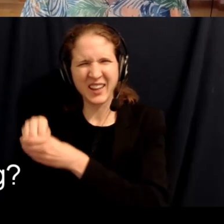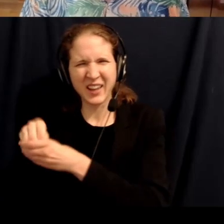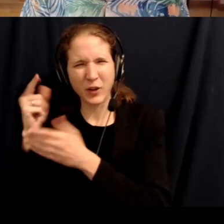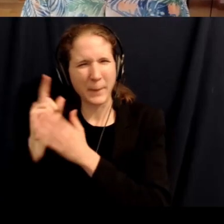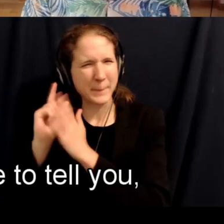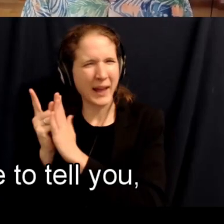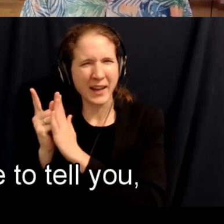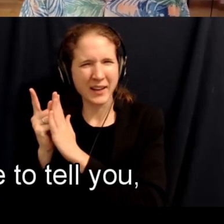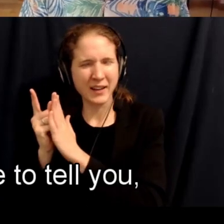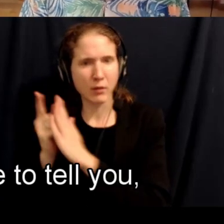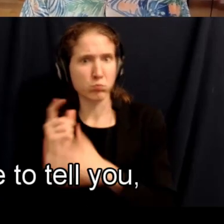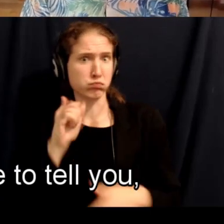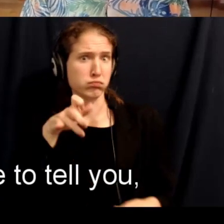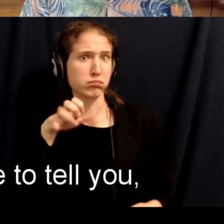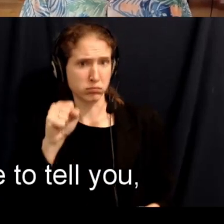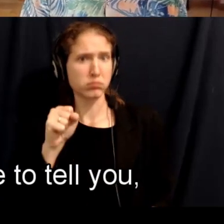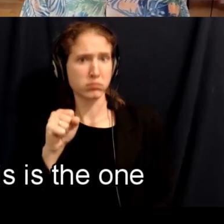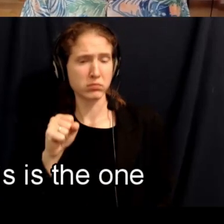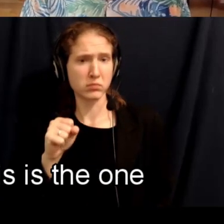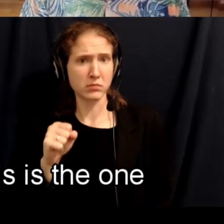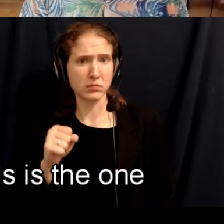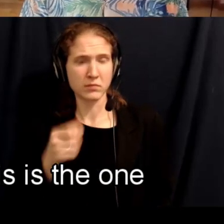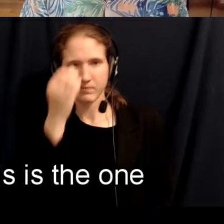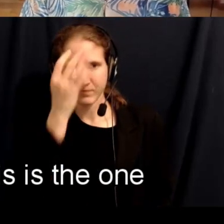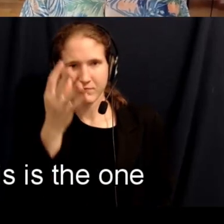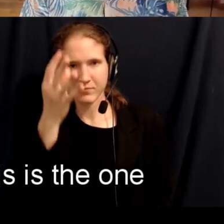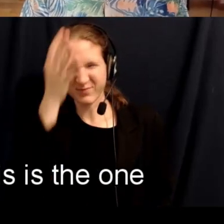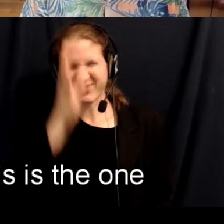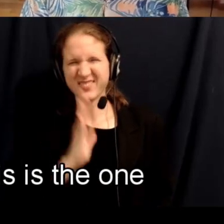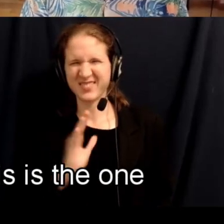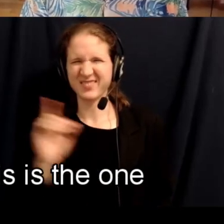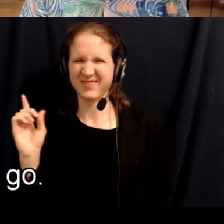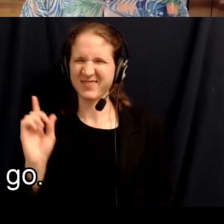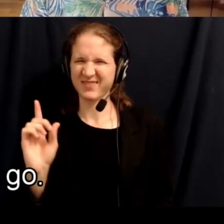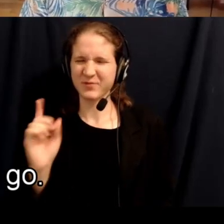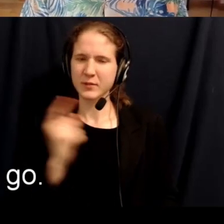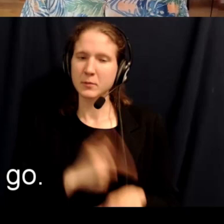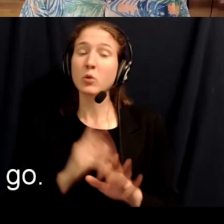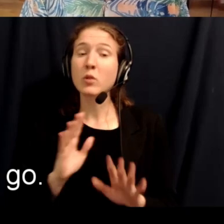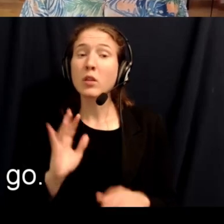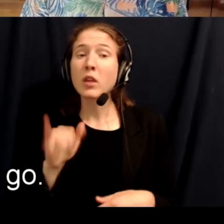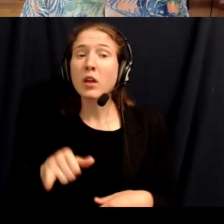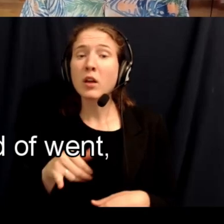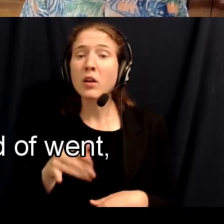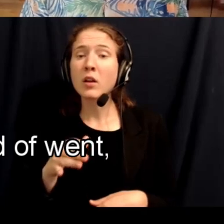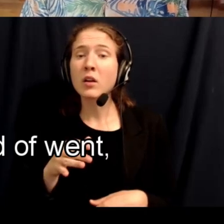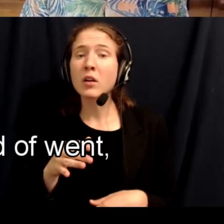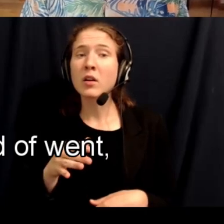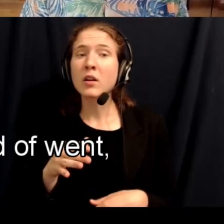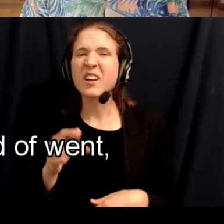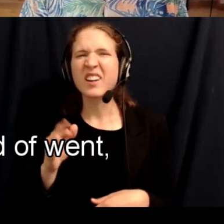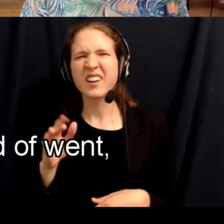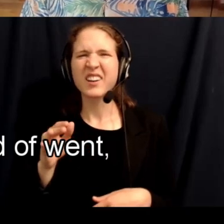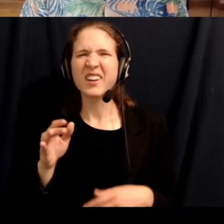that kind of thing? Oh, absolutely. And I have to tell you, there was this guy, and this is the one that kind of I got let go. This is the one that